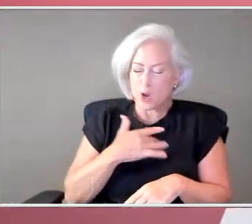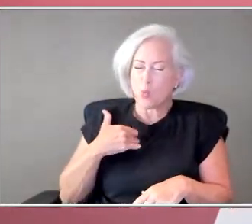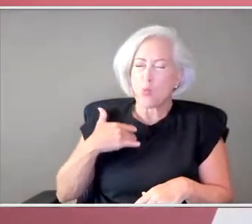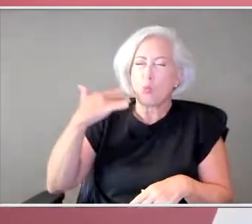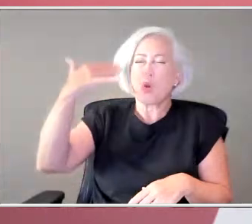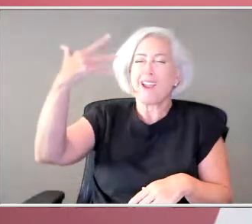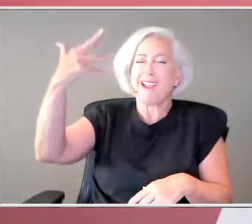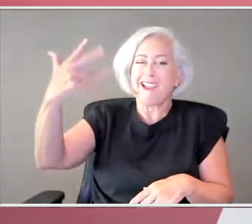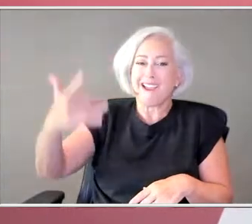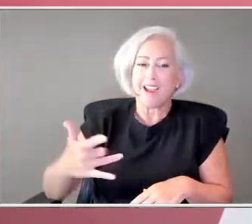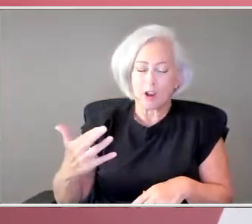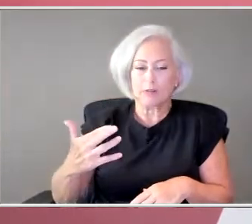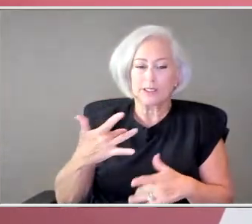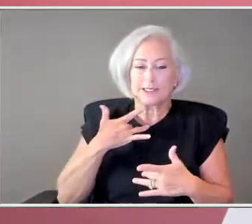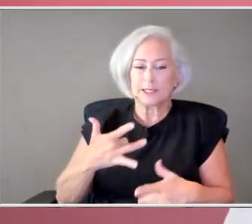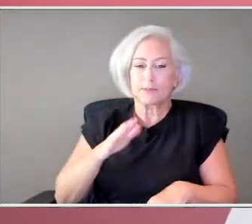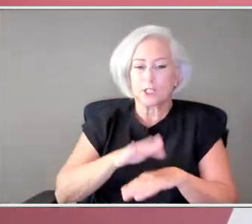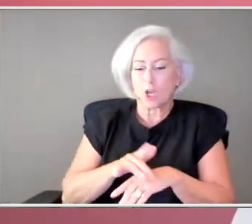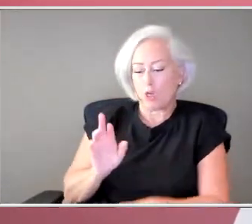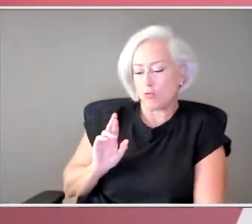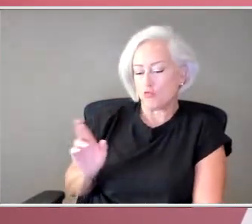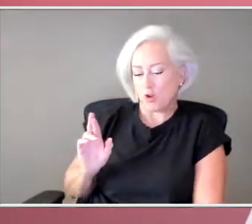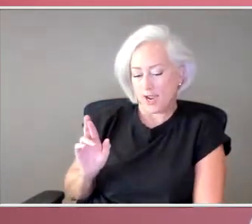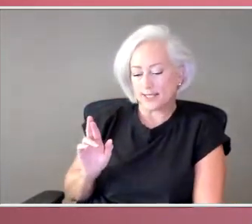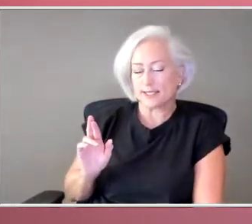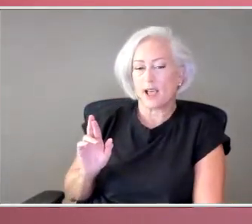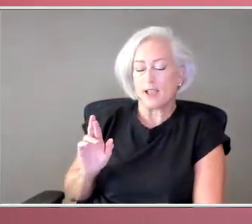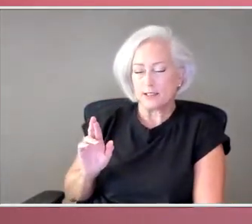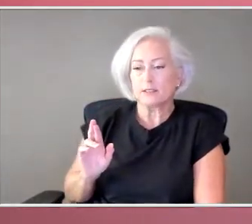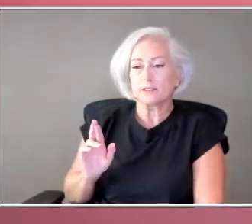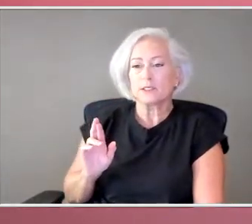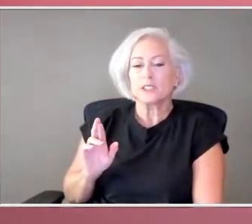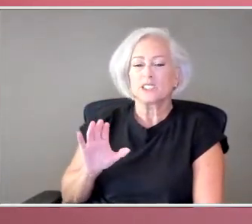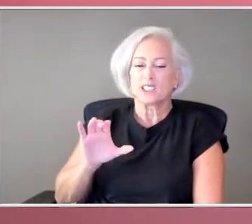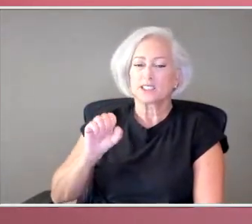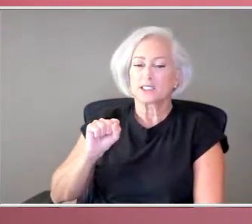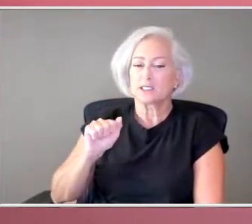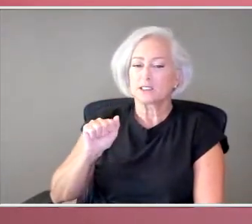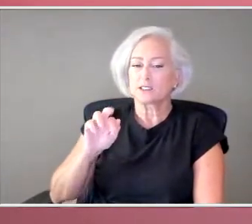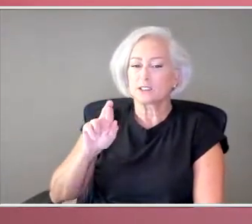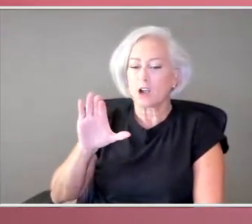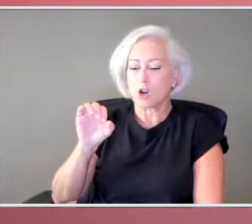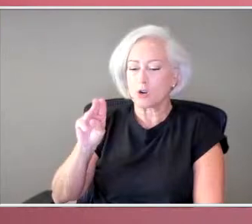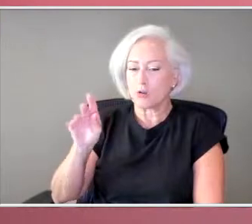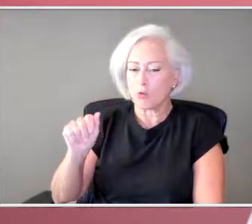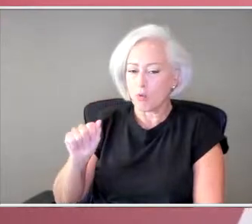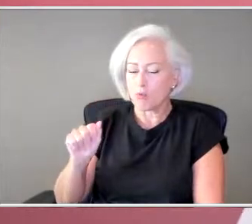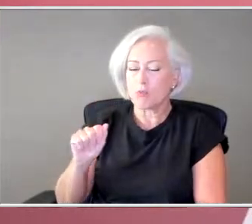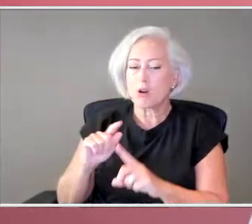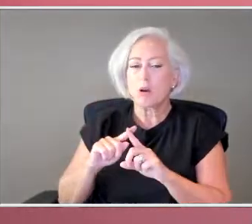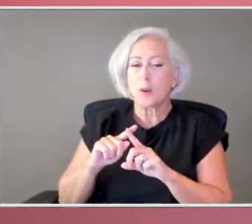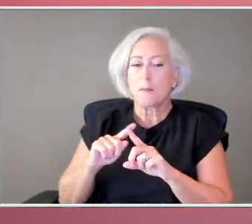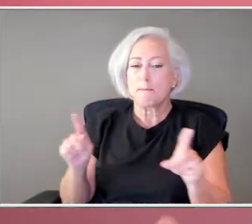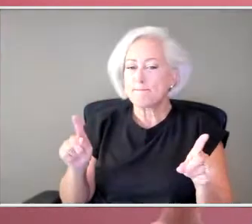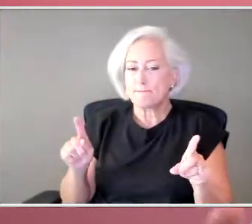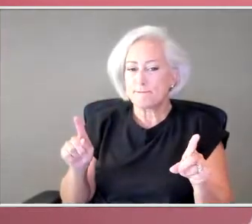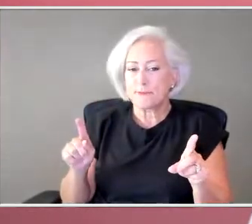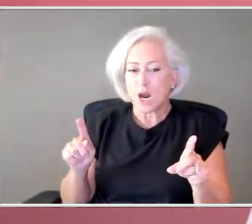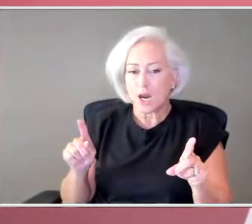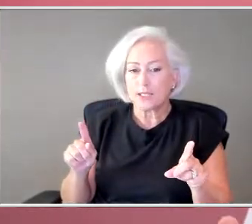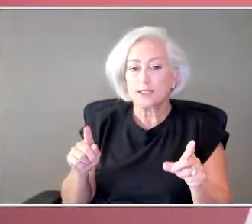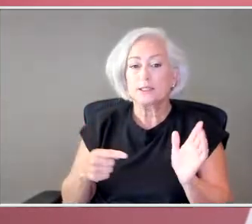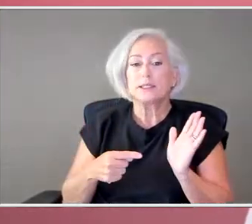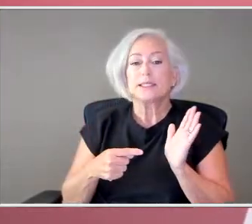But and there will be tissue. There'll be spread of cancer into the pericardium, the